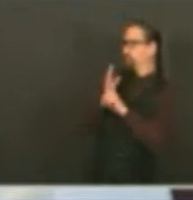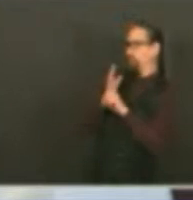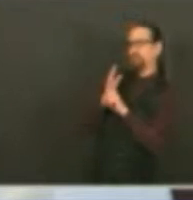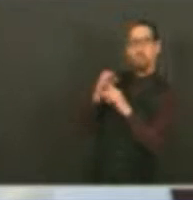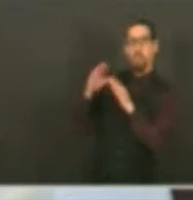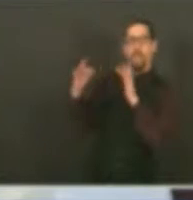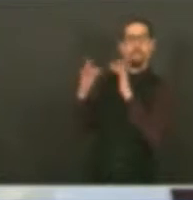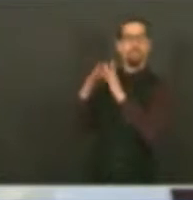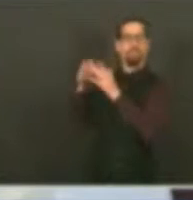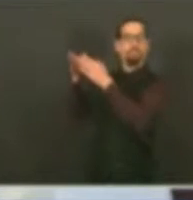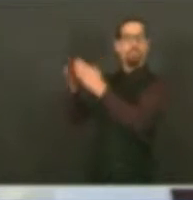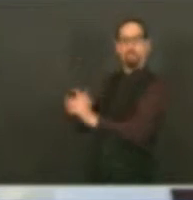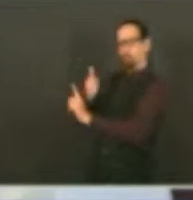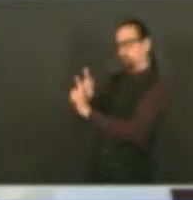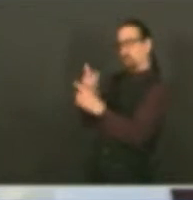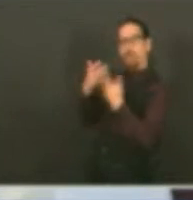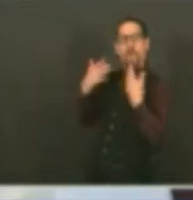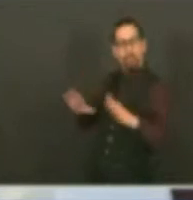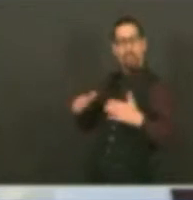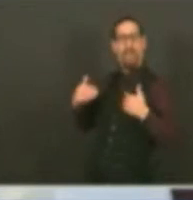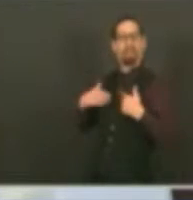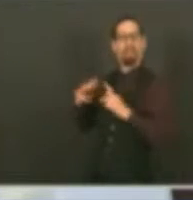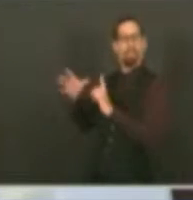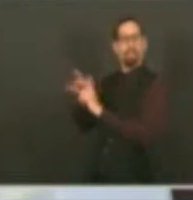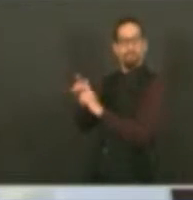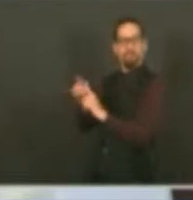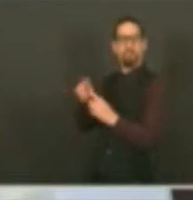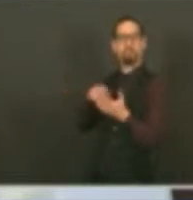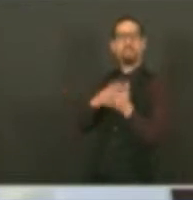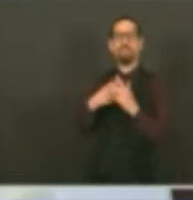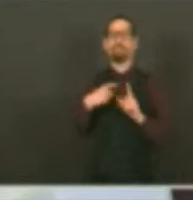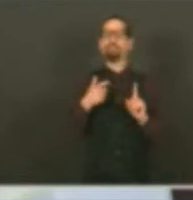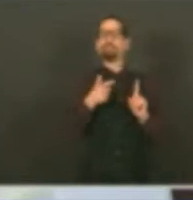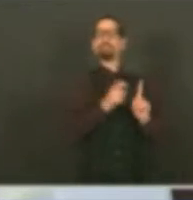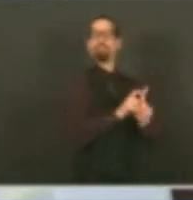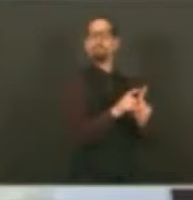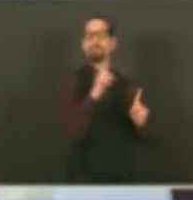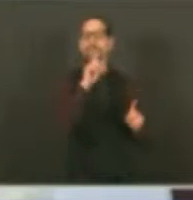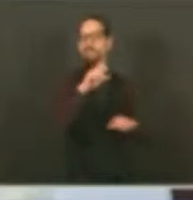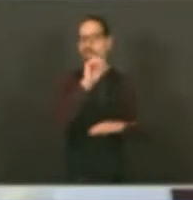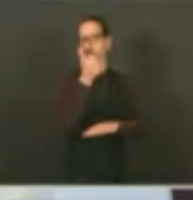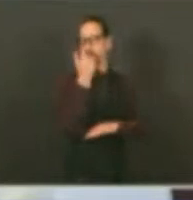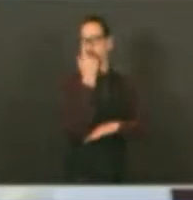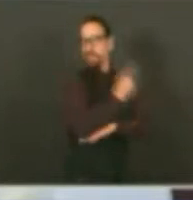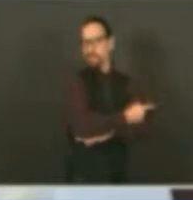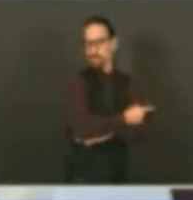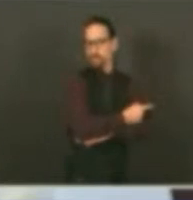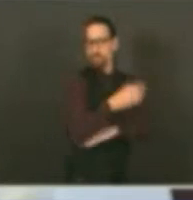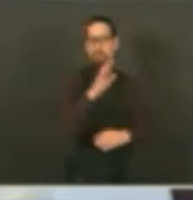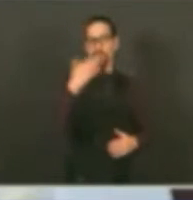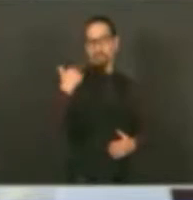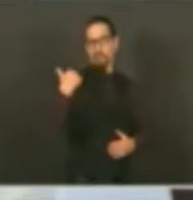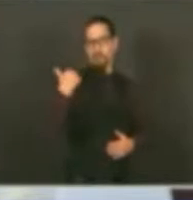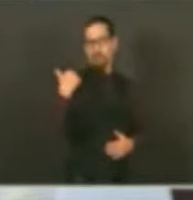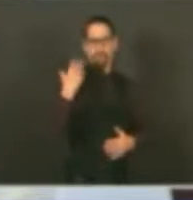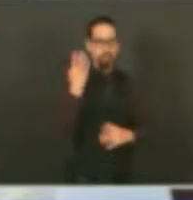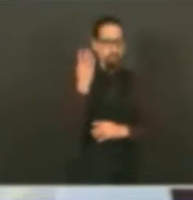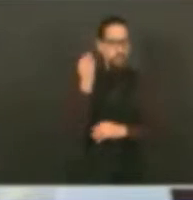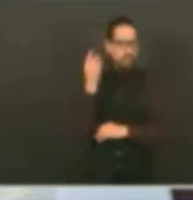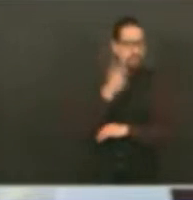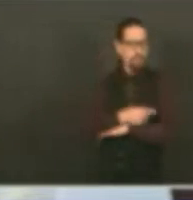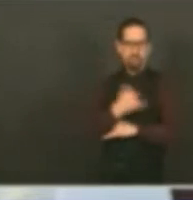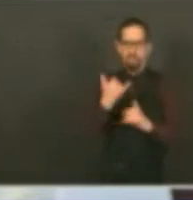for 10 days from your last exposure to the person who had COVID-19.